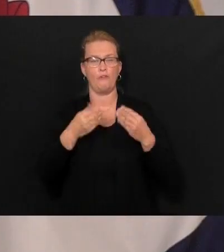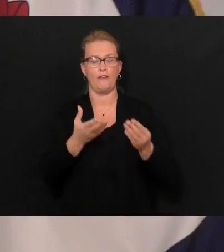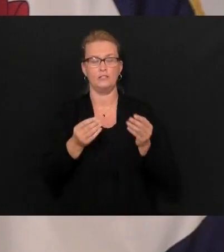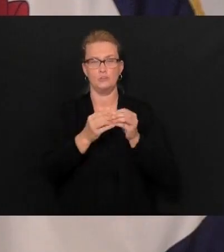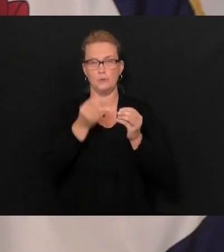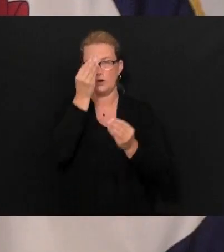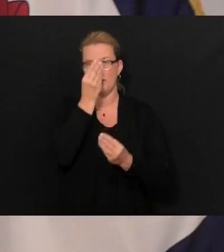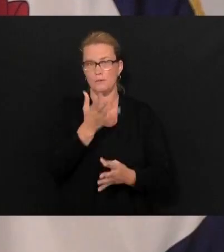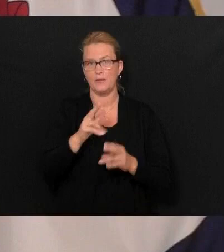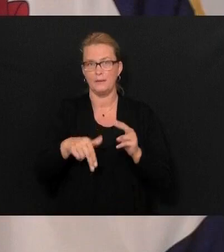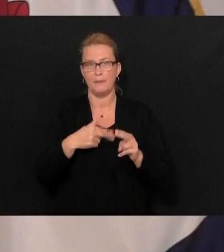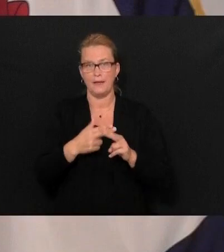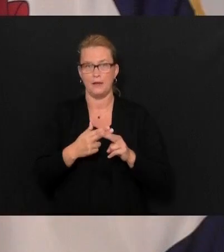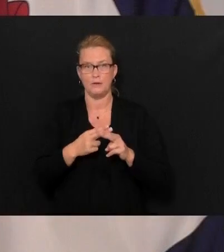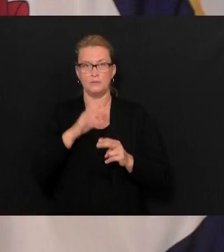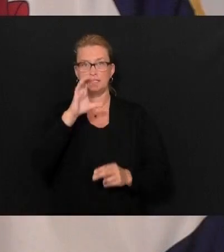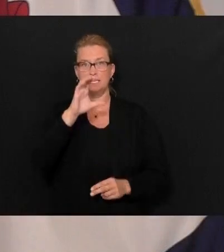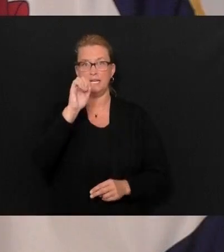about CAMC's